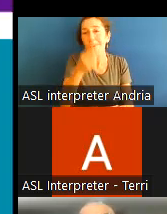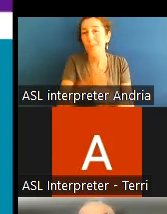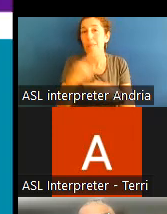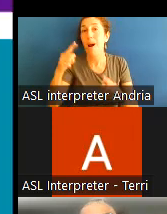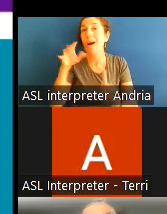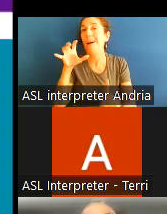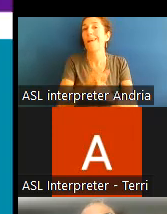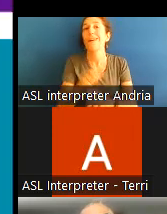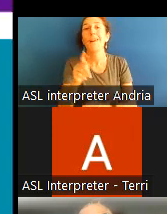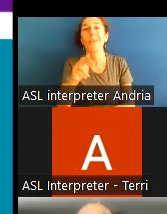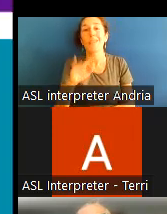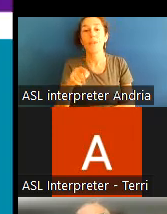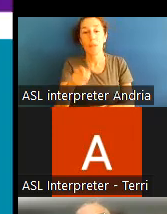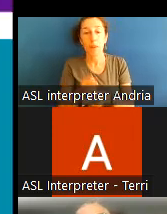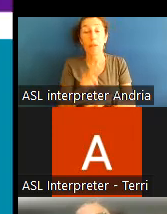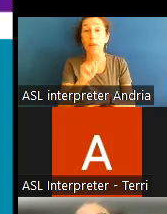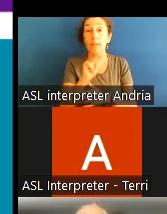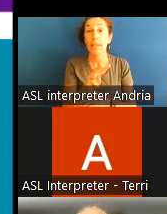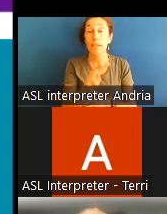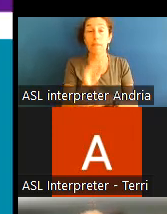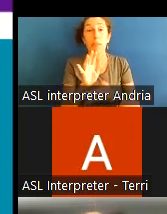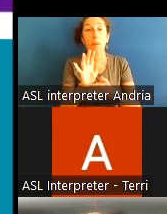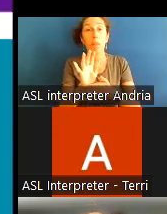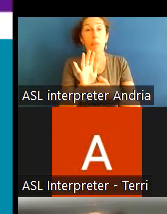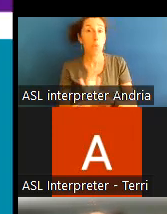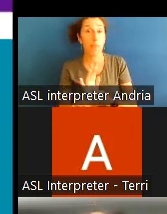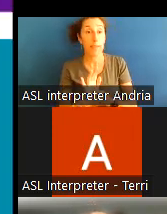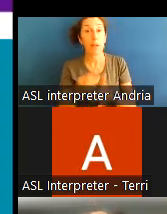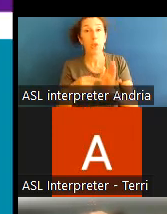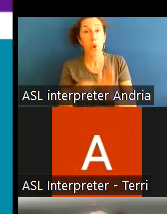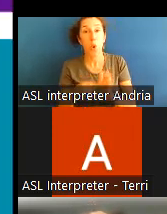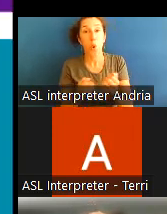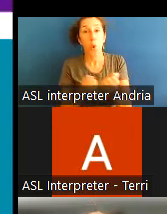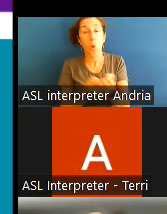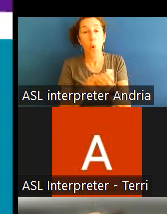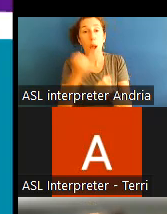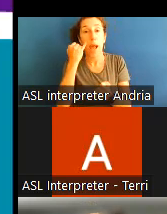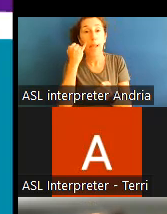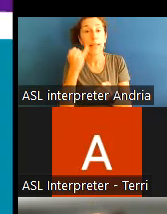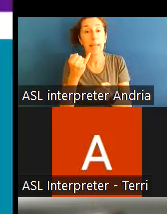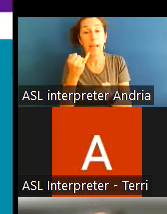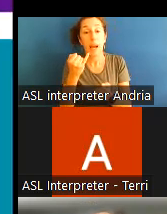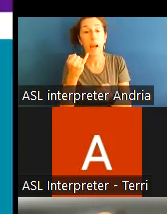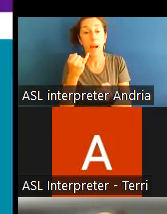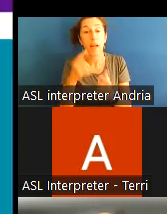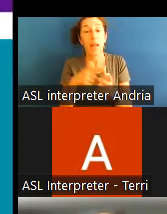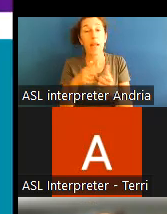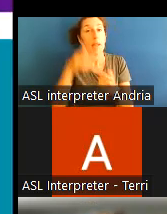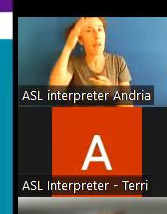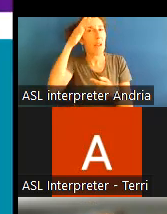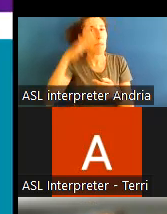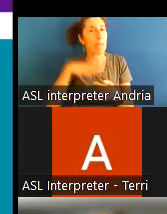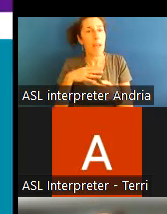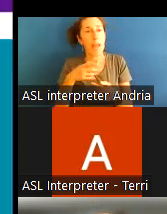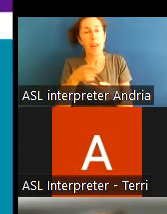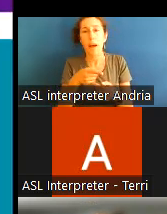just giving men sex to get them to leave them alone. Absolutely. We do an entire training on